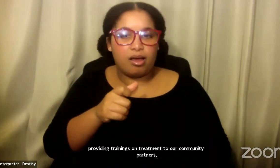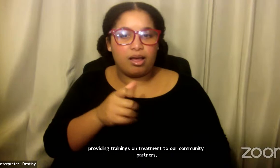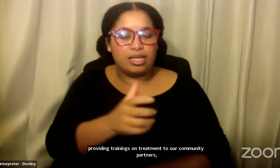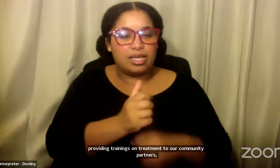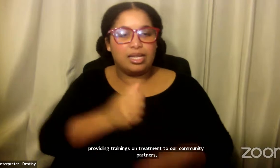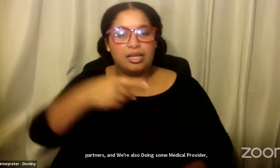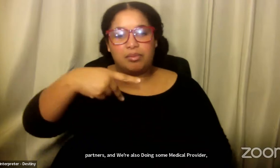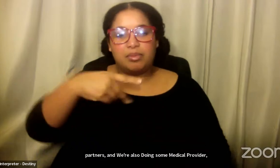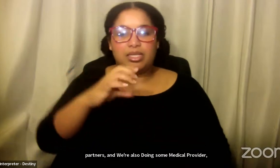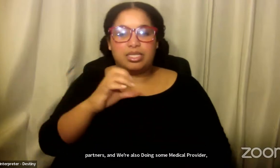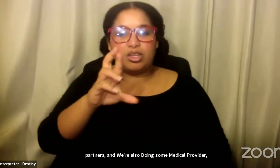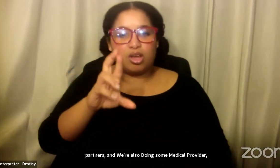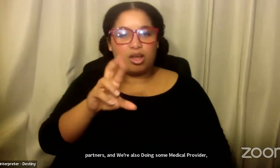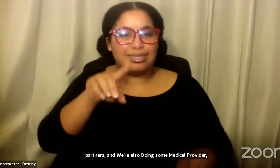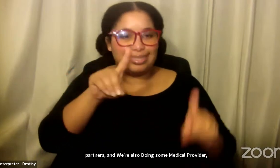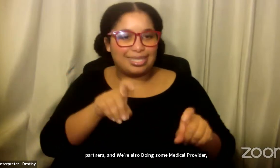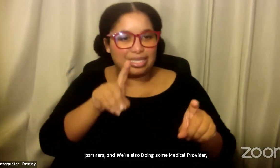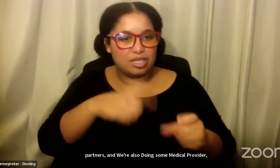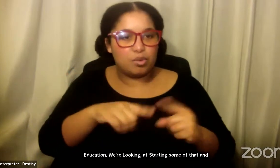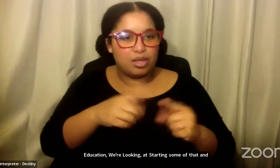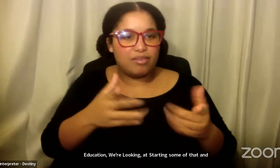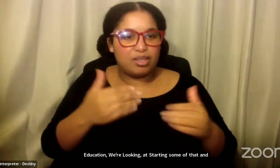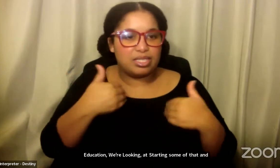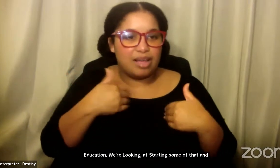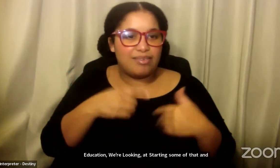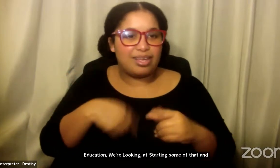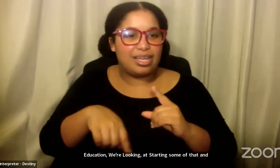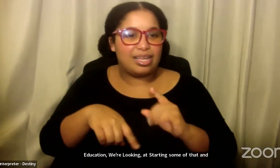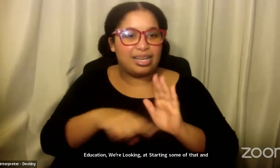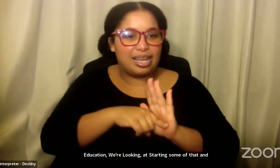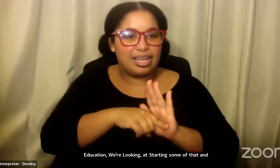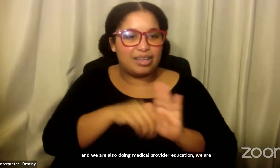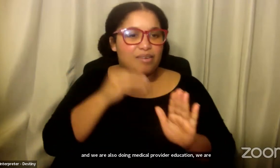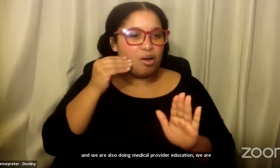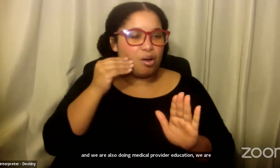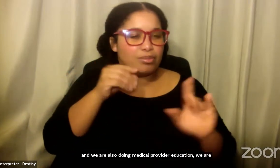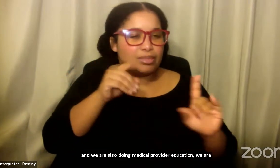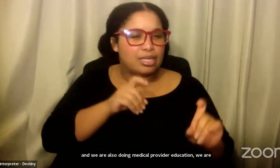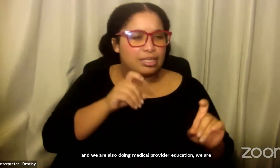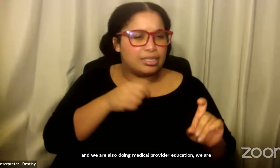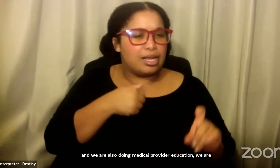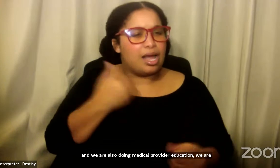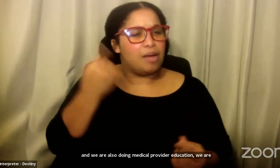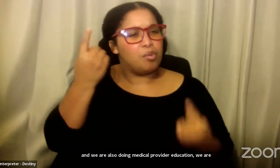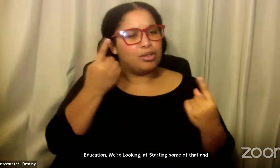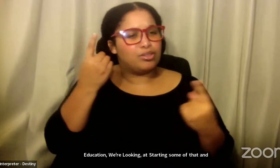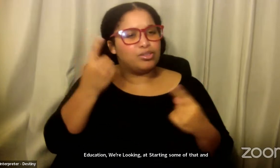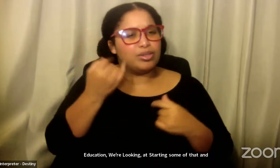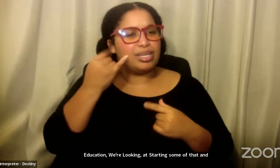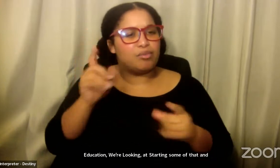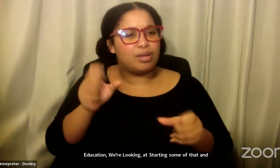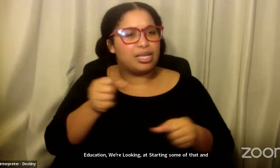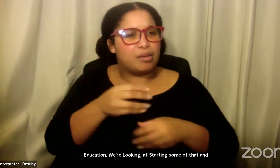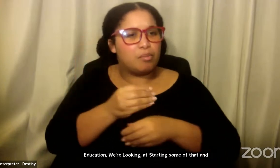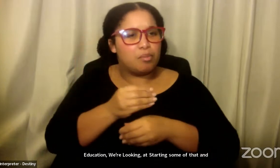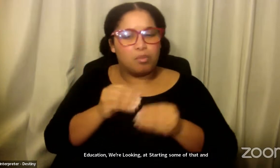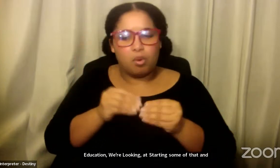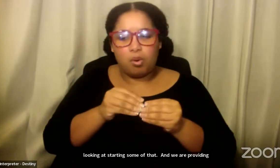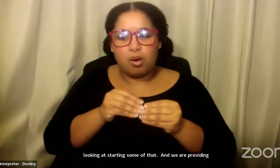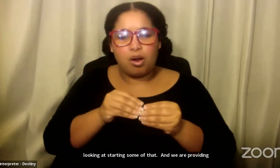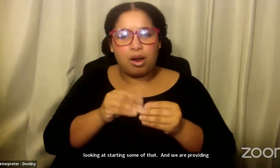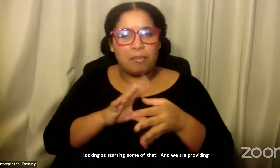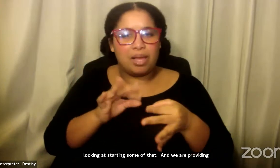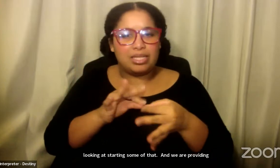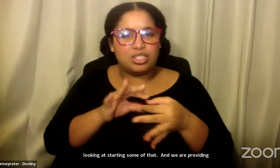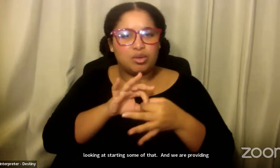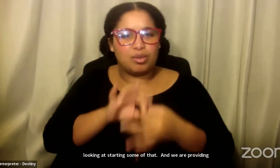PCR testing when they have a negative home test. And I'm wondering if we can get some messaging around